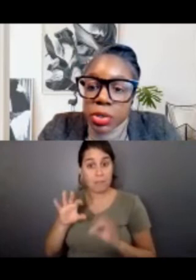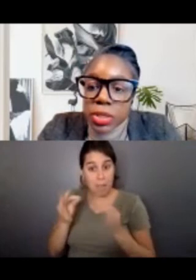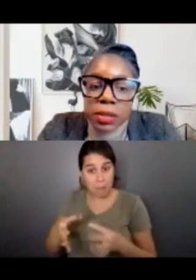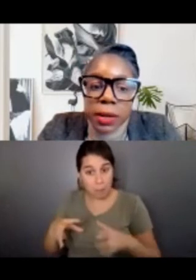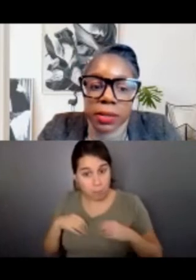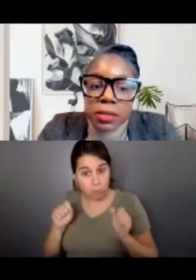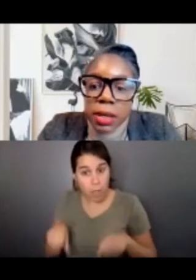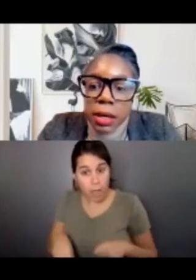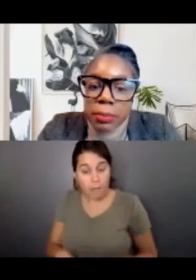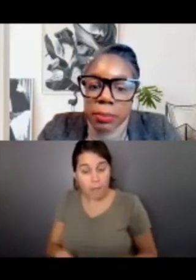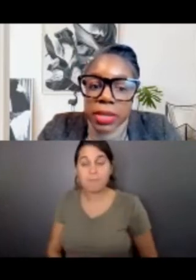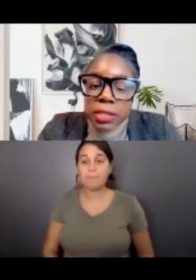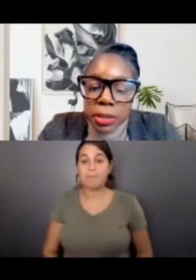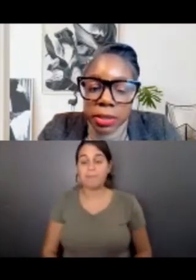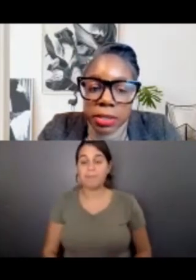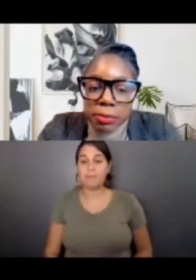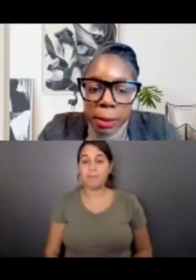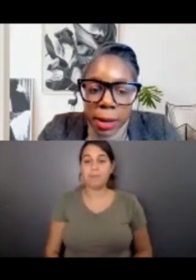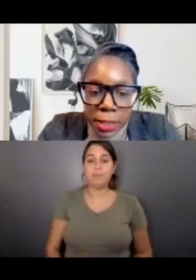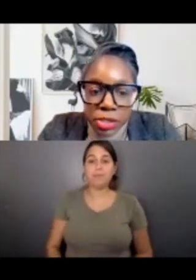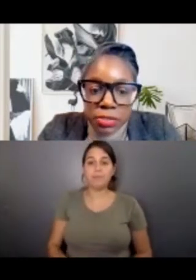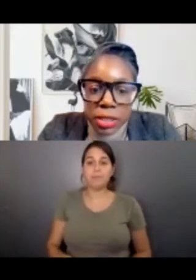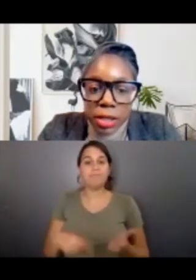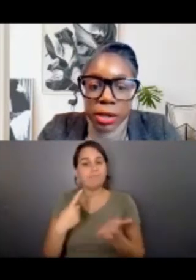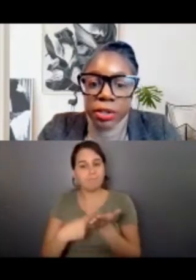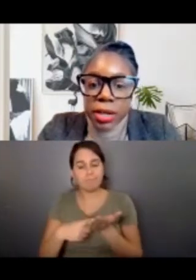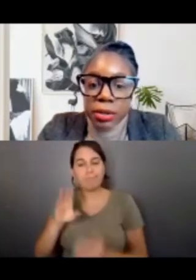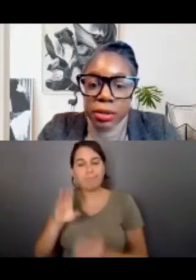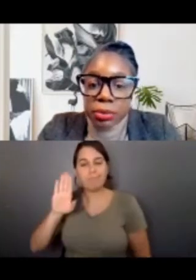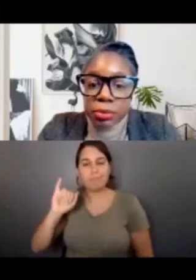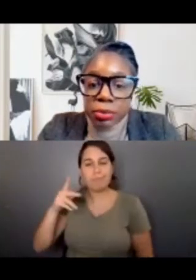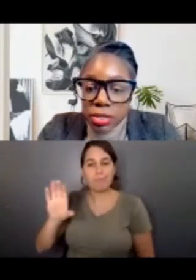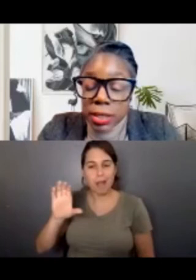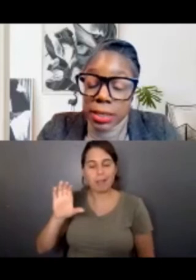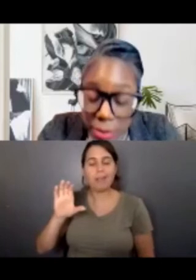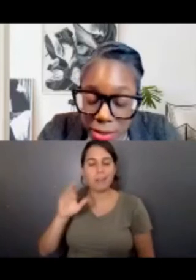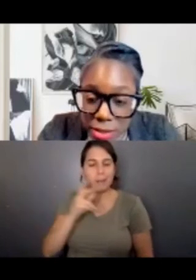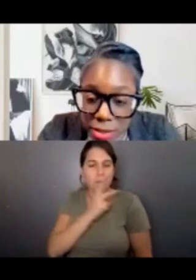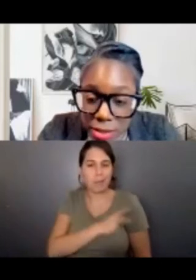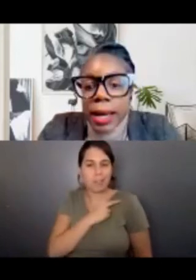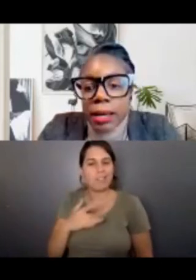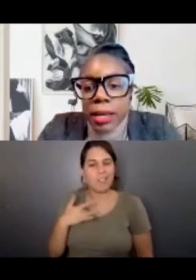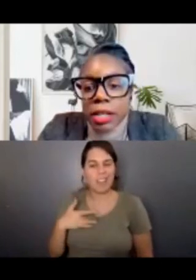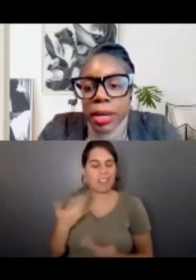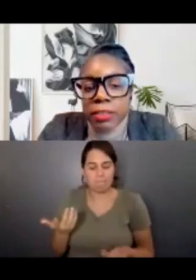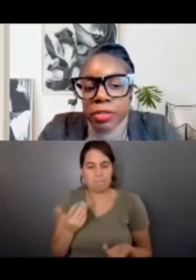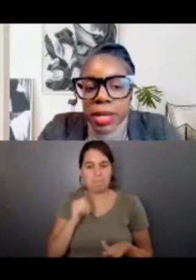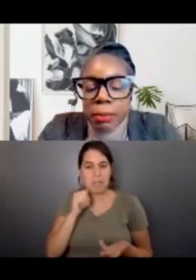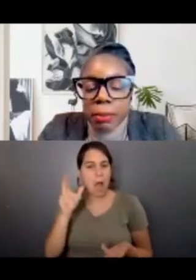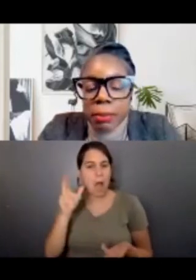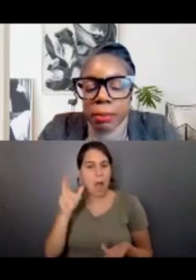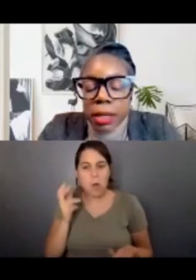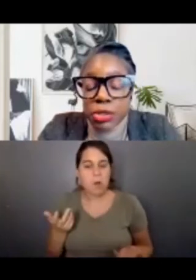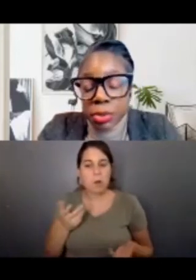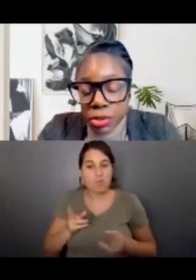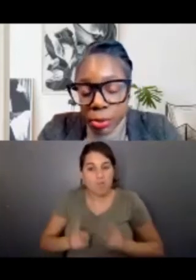also discussed the experience of BIPOC patients feeling unheard and rushed and dismissed, and highlighted behaviors that